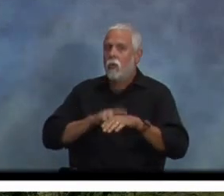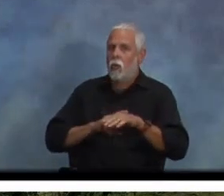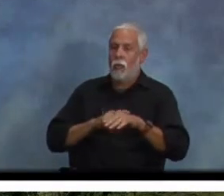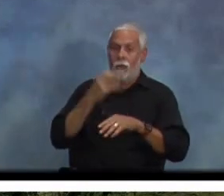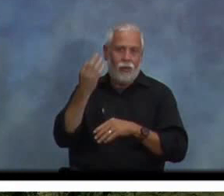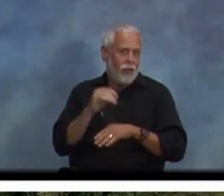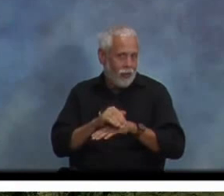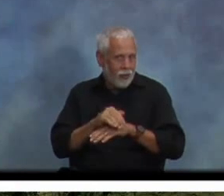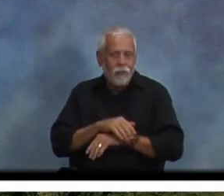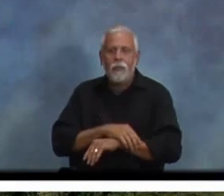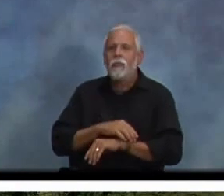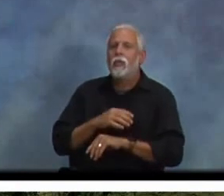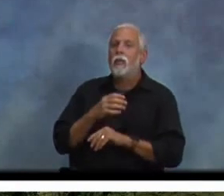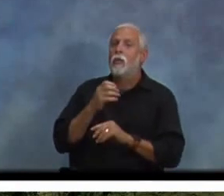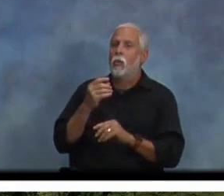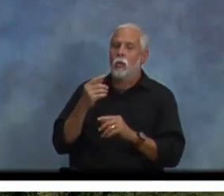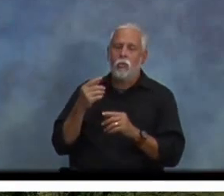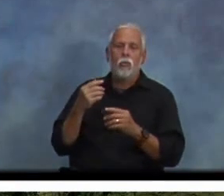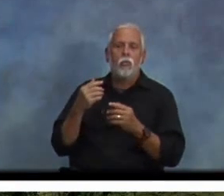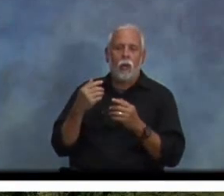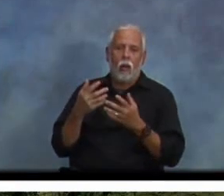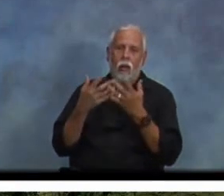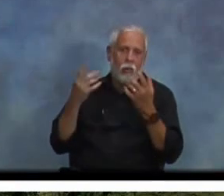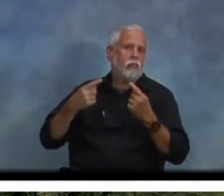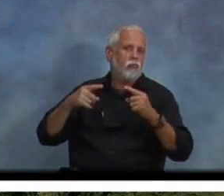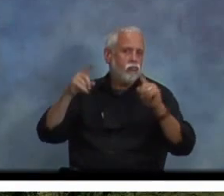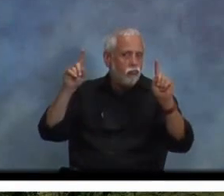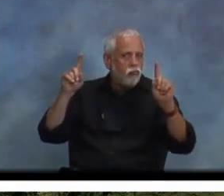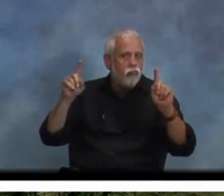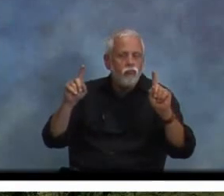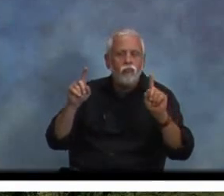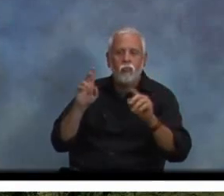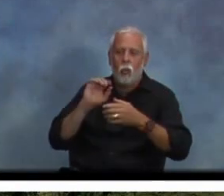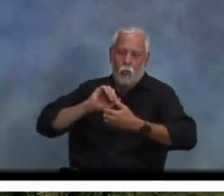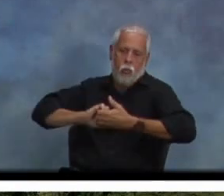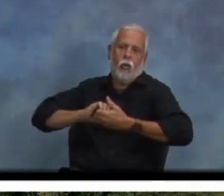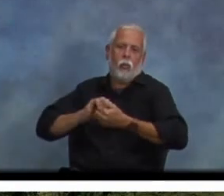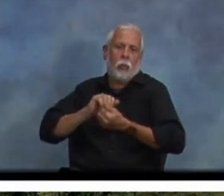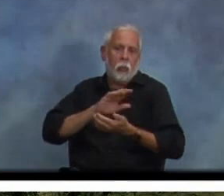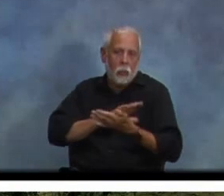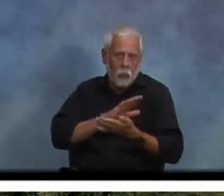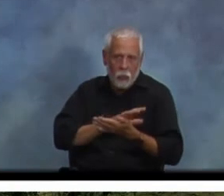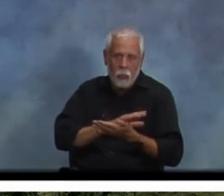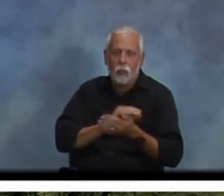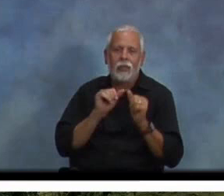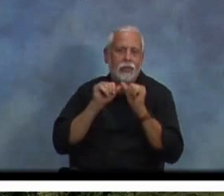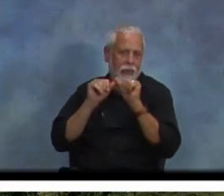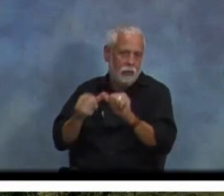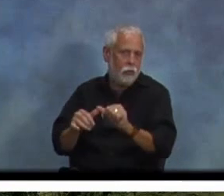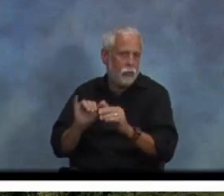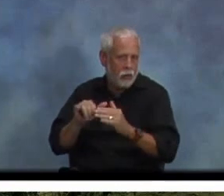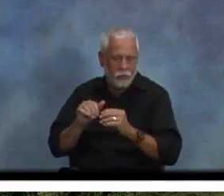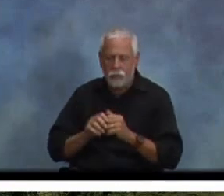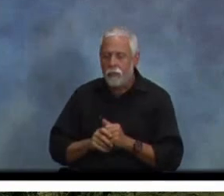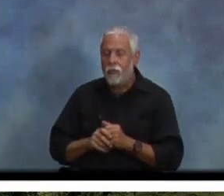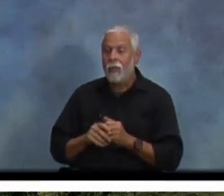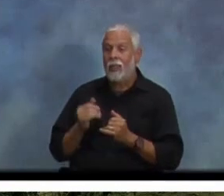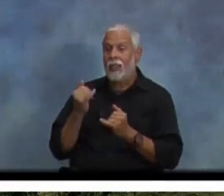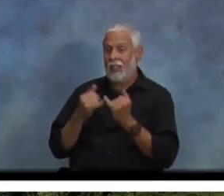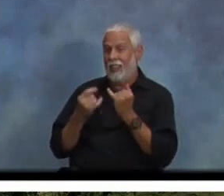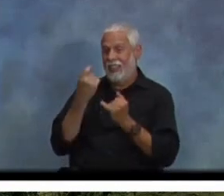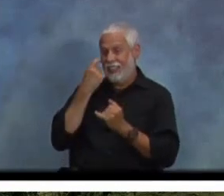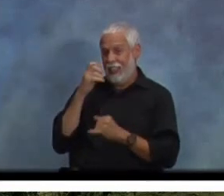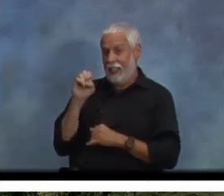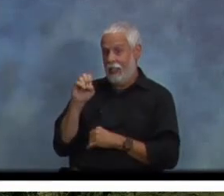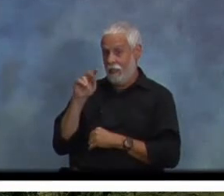Friday nights. So we've had quite a bit of success there partnering with our schools, and continue to do that. Our last event